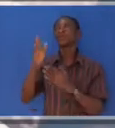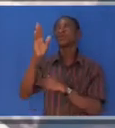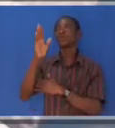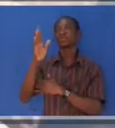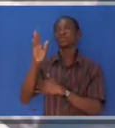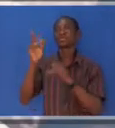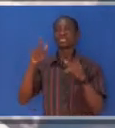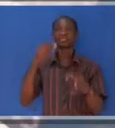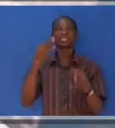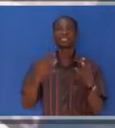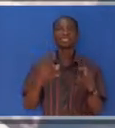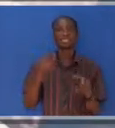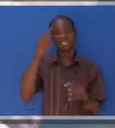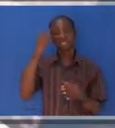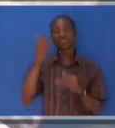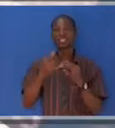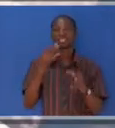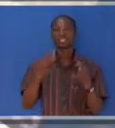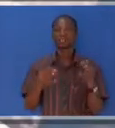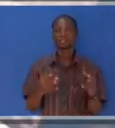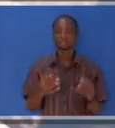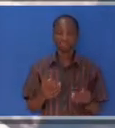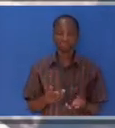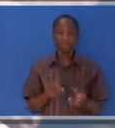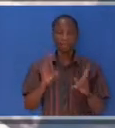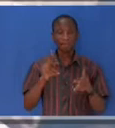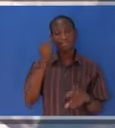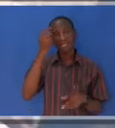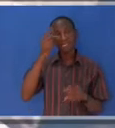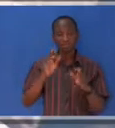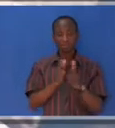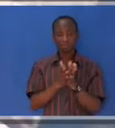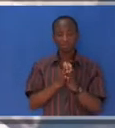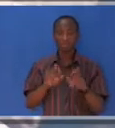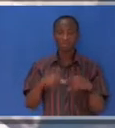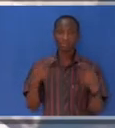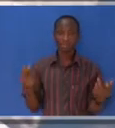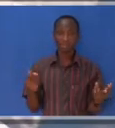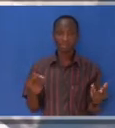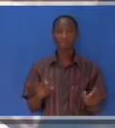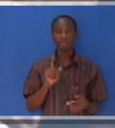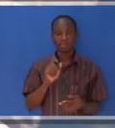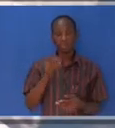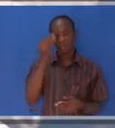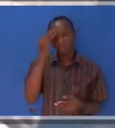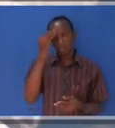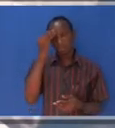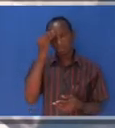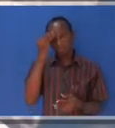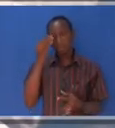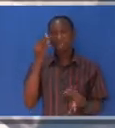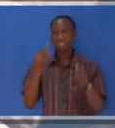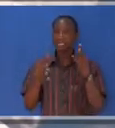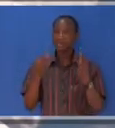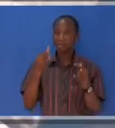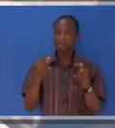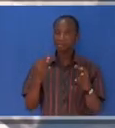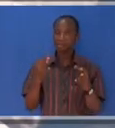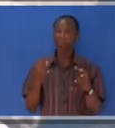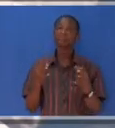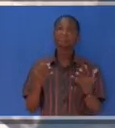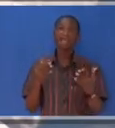final judgment. If you understand the book of Revelation very well, you will know that that was judgment against